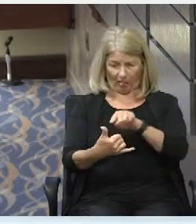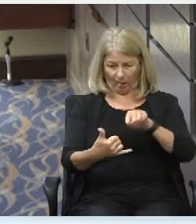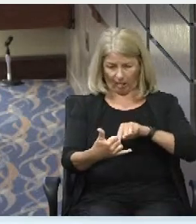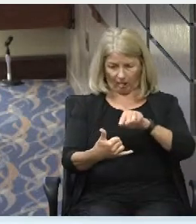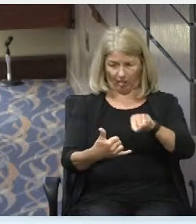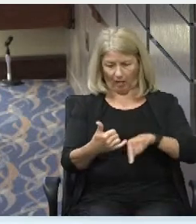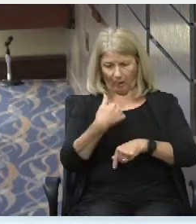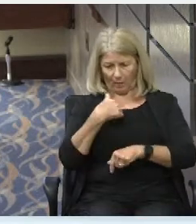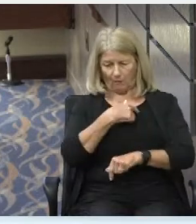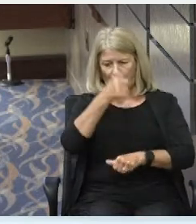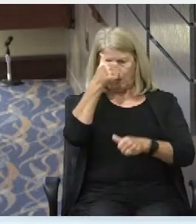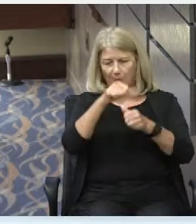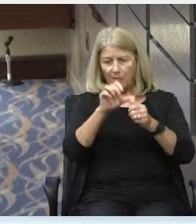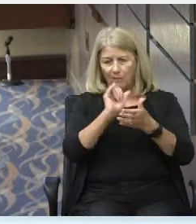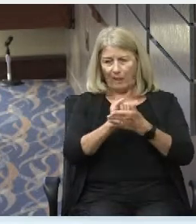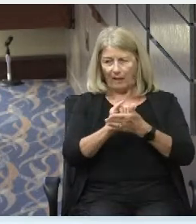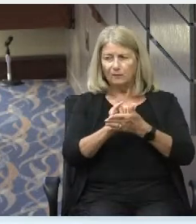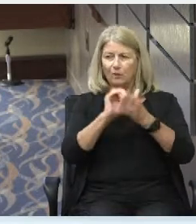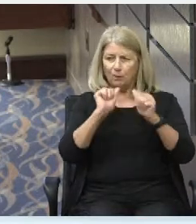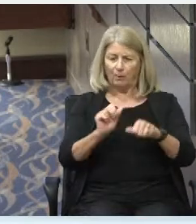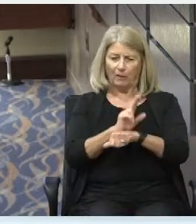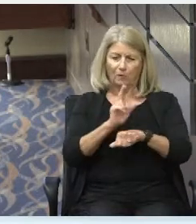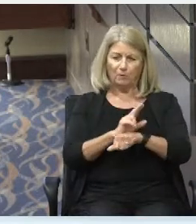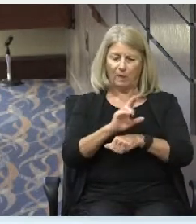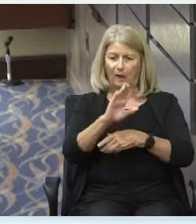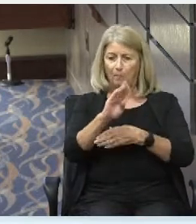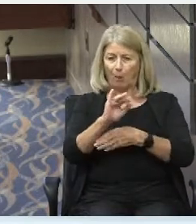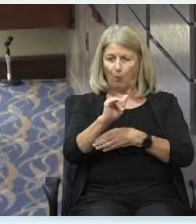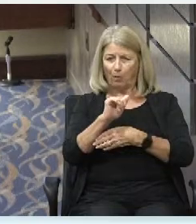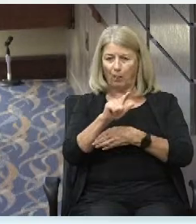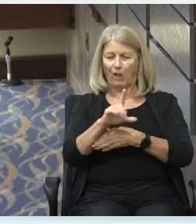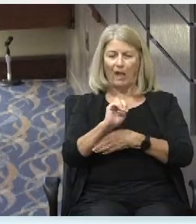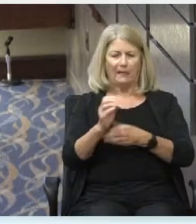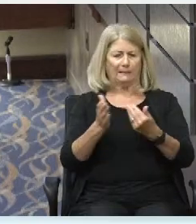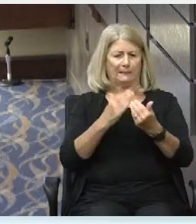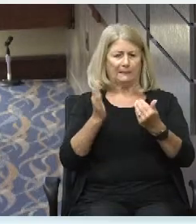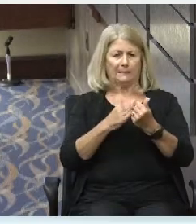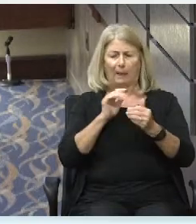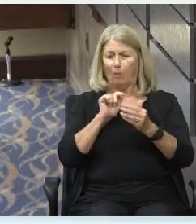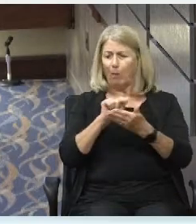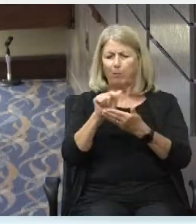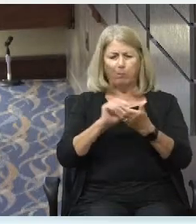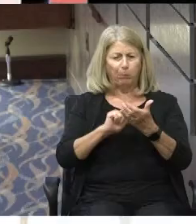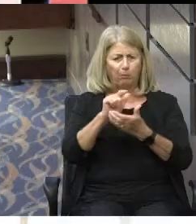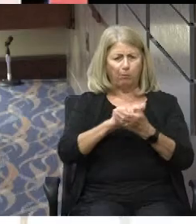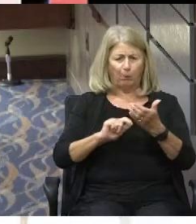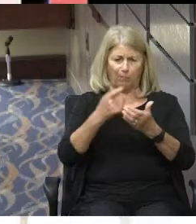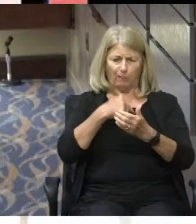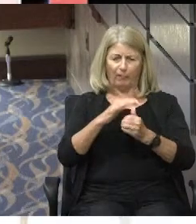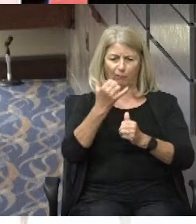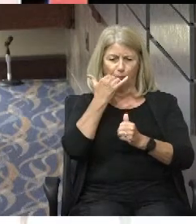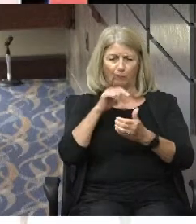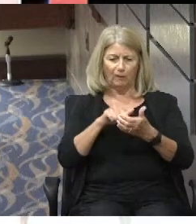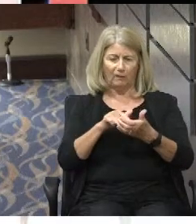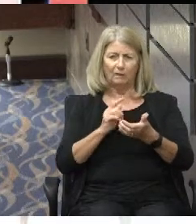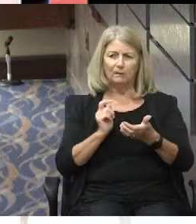site remains usable in a mobile format and it's easy to navigate at the fingertips of the user. So here is the